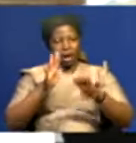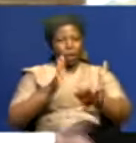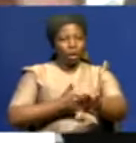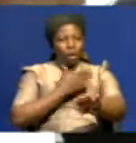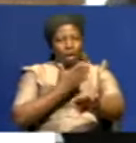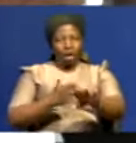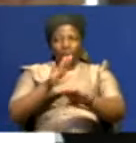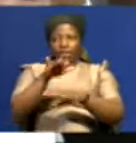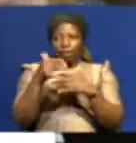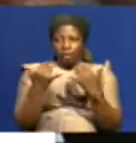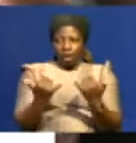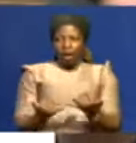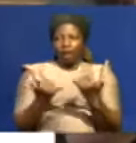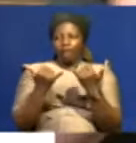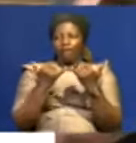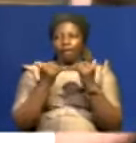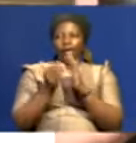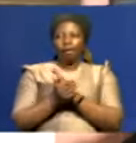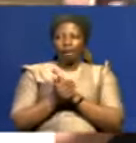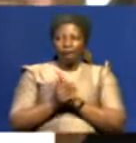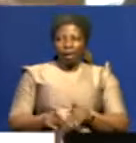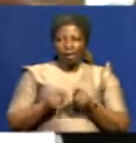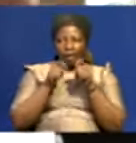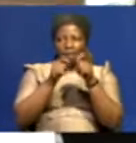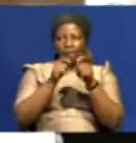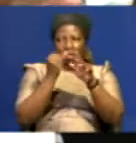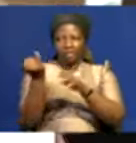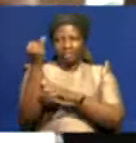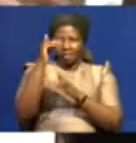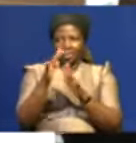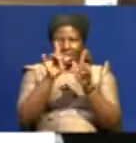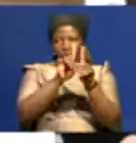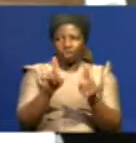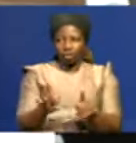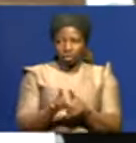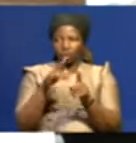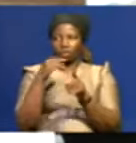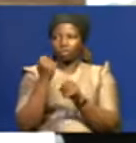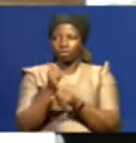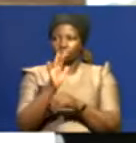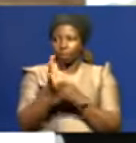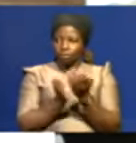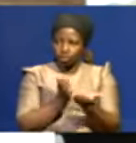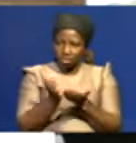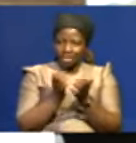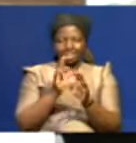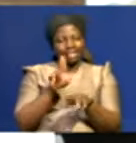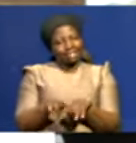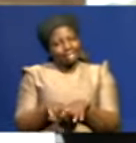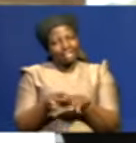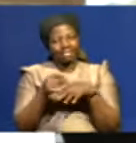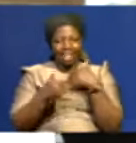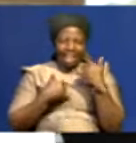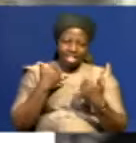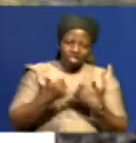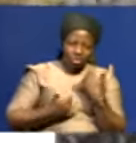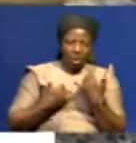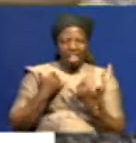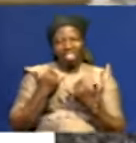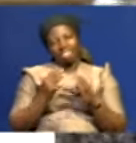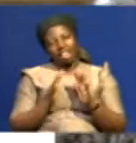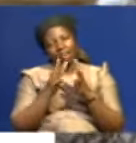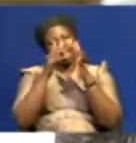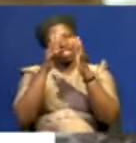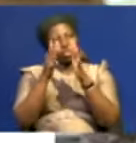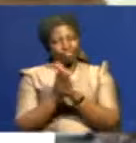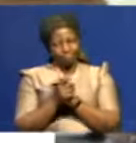artists, and also do your business if you have your business. Na pia Chidi, enjoy Sherehe, listen to the music. Who are some of